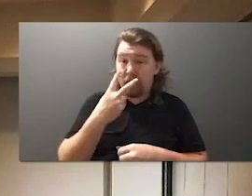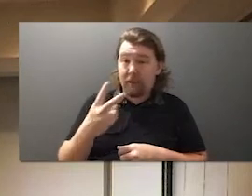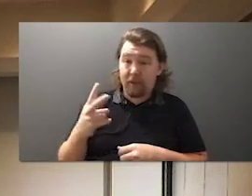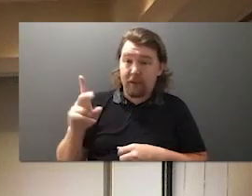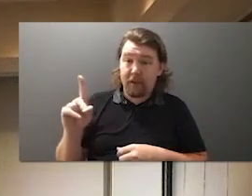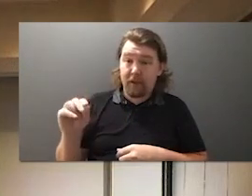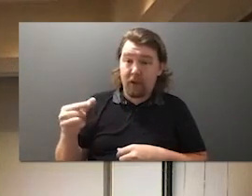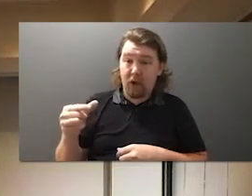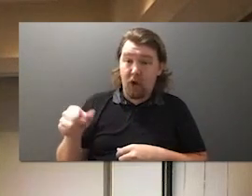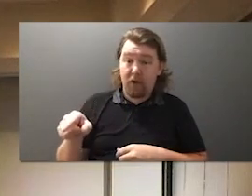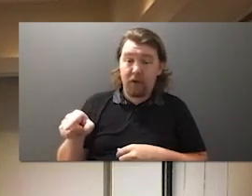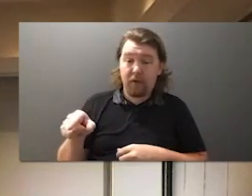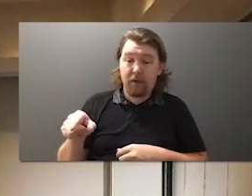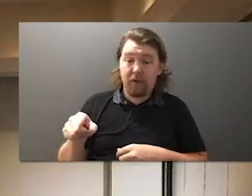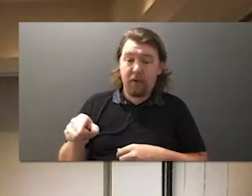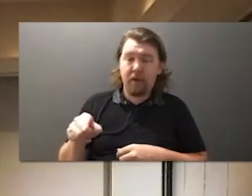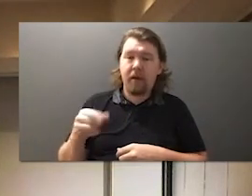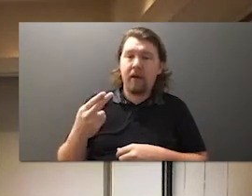So you see the dog.